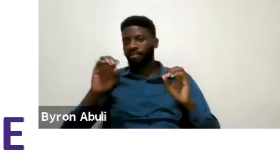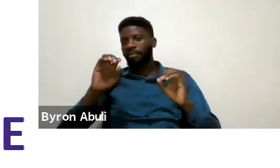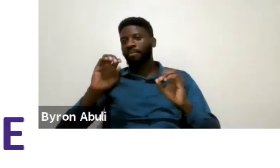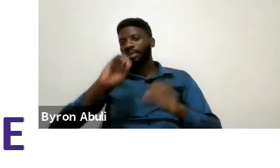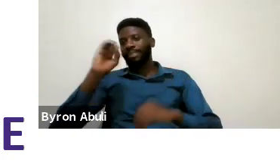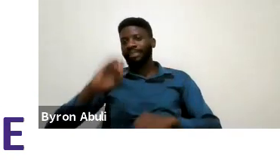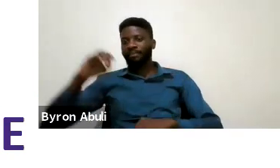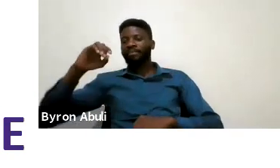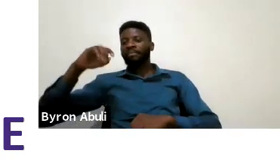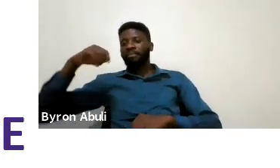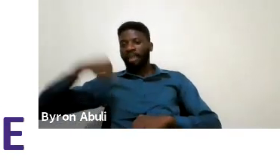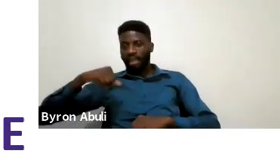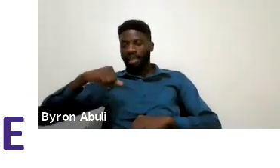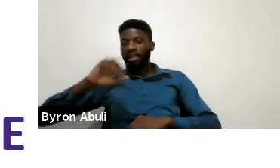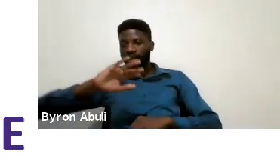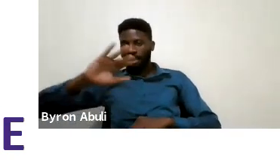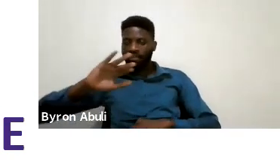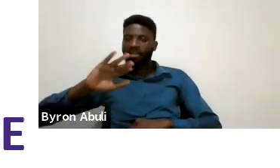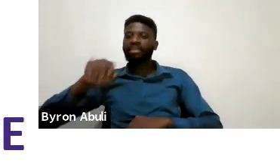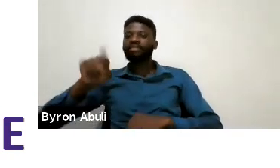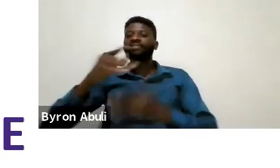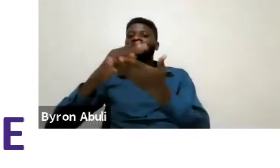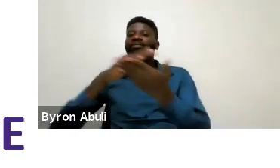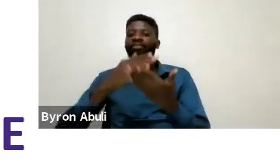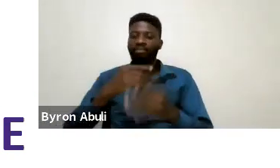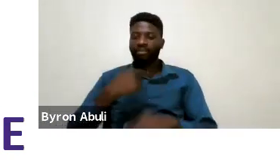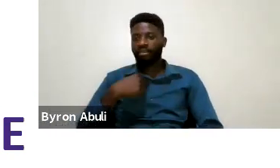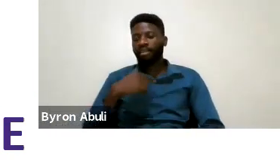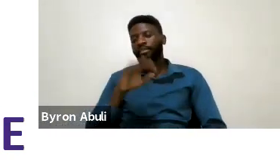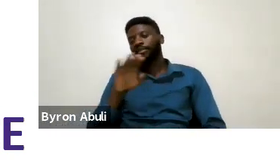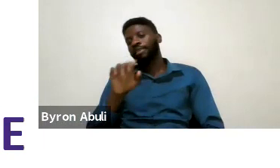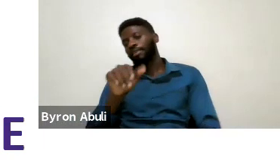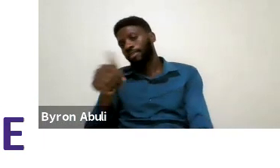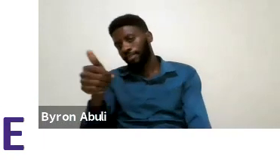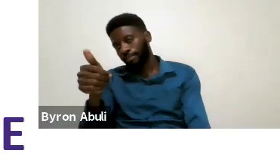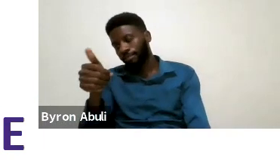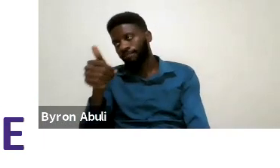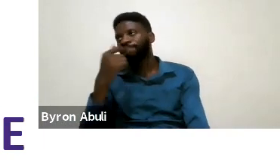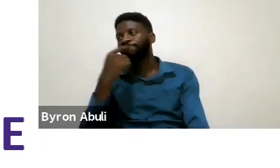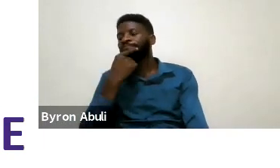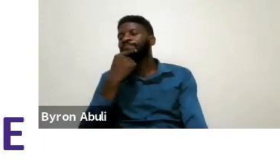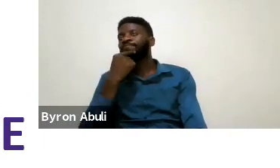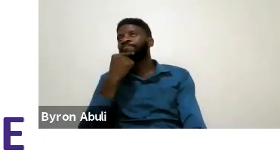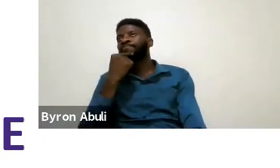So in that case, I asked if a student has